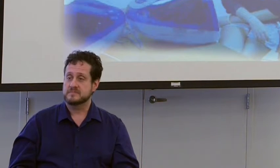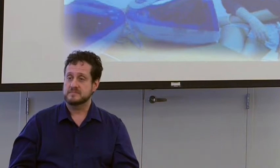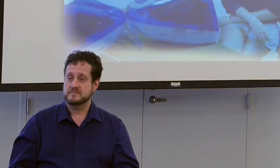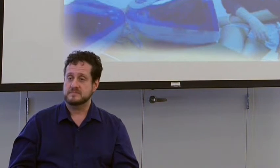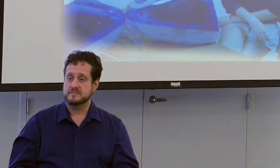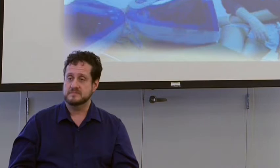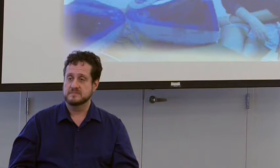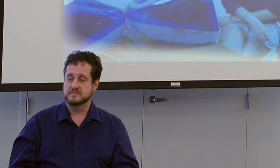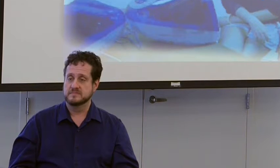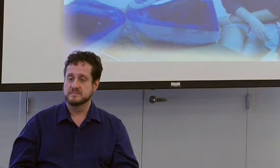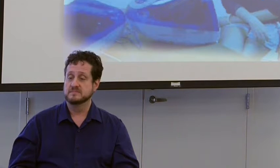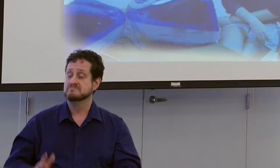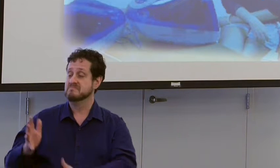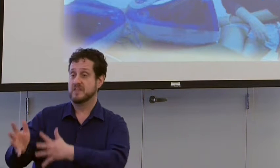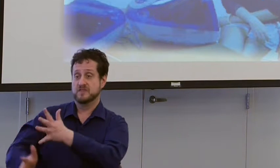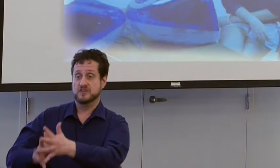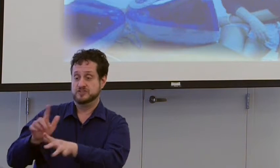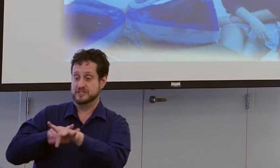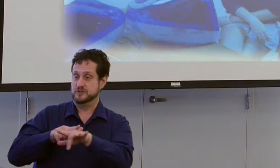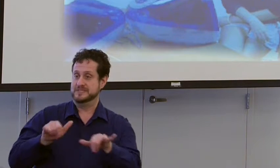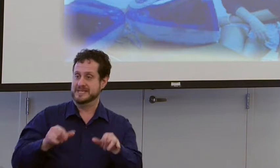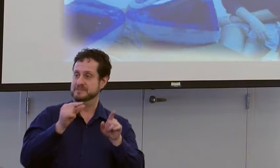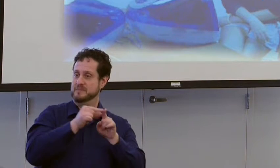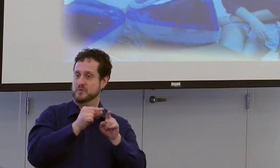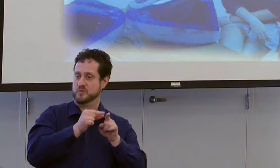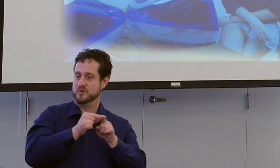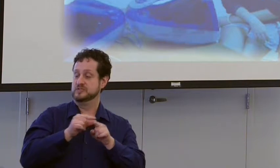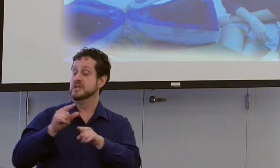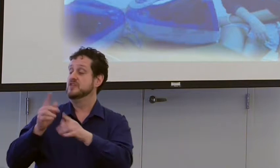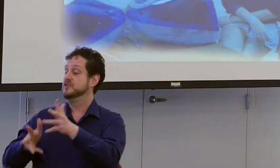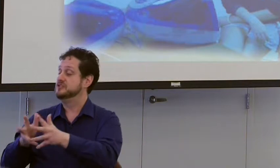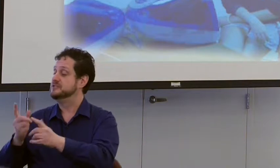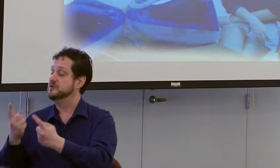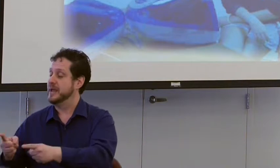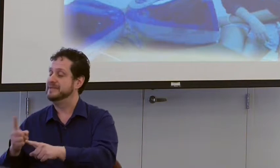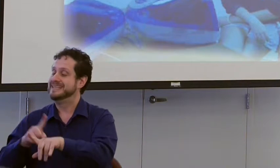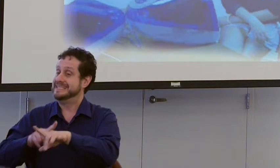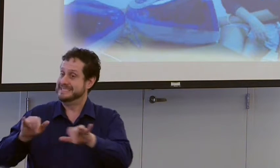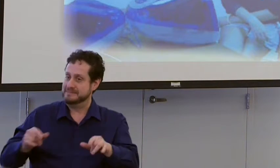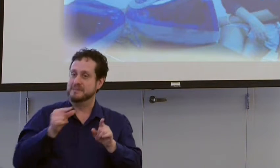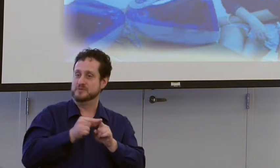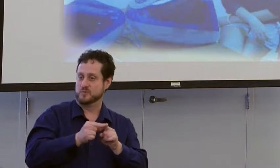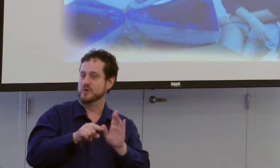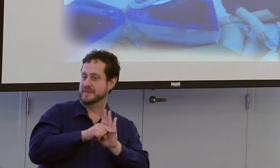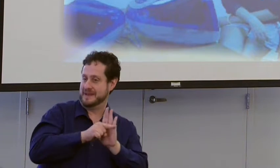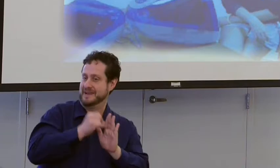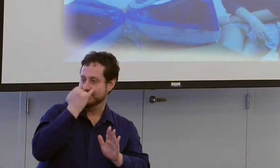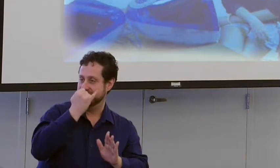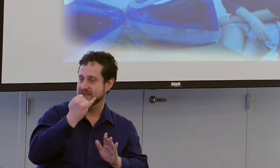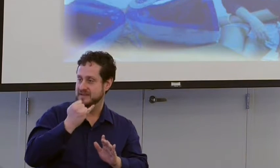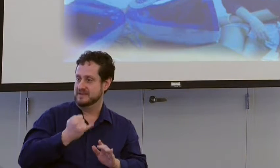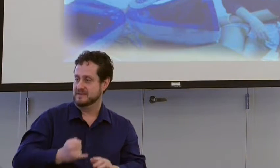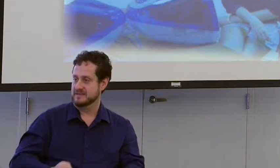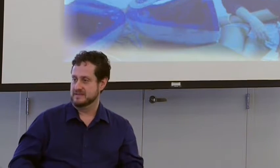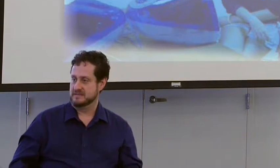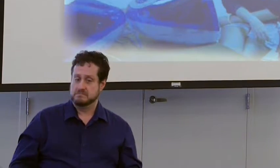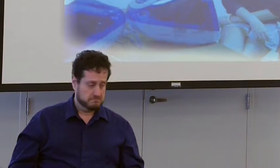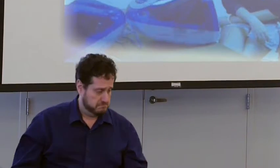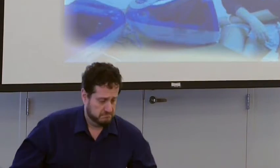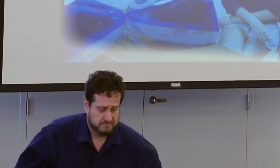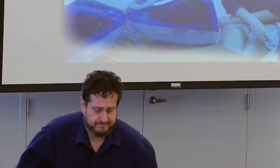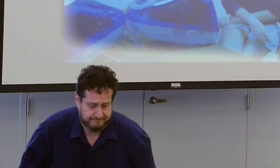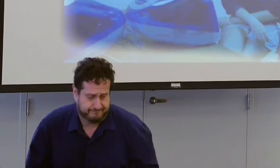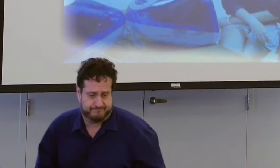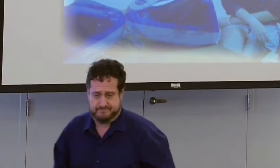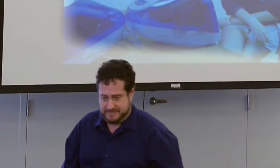can these words or clauses containing positive or negative ideas, and this is true whether or not she's using spatial